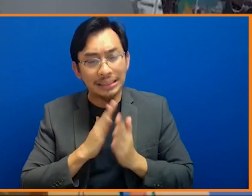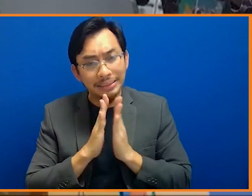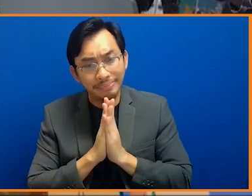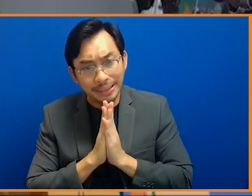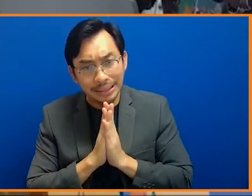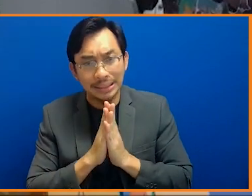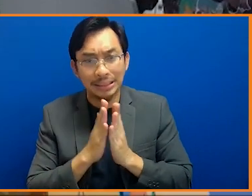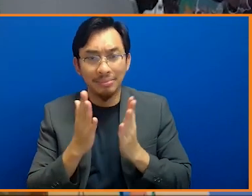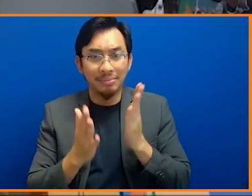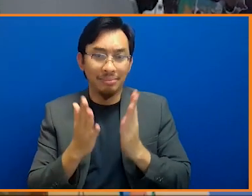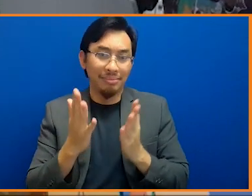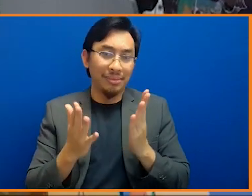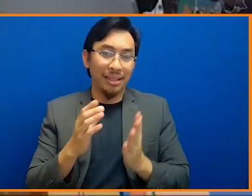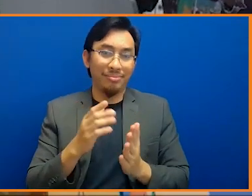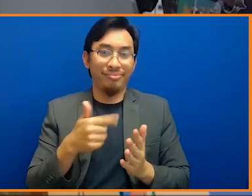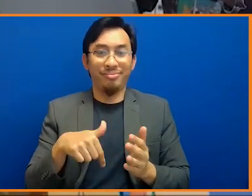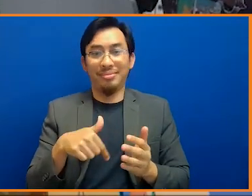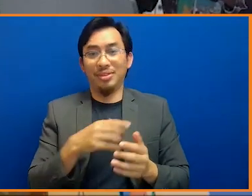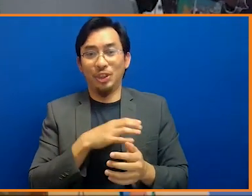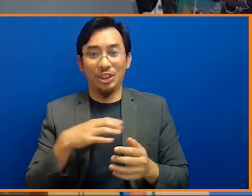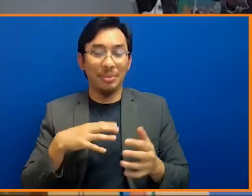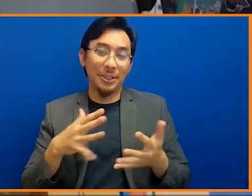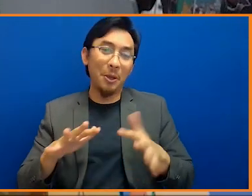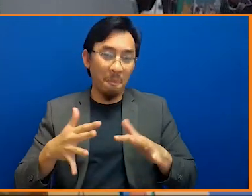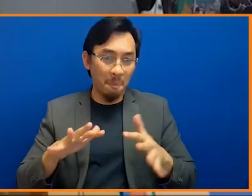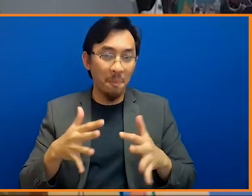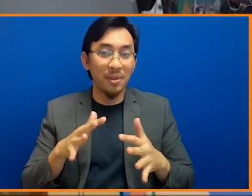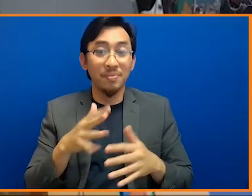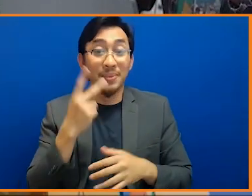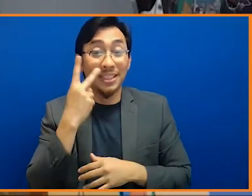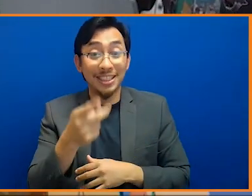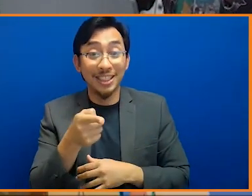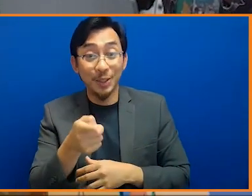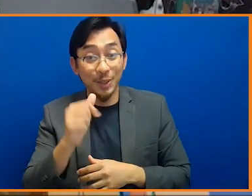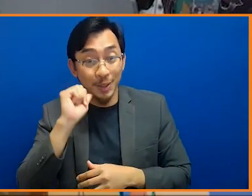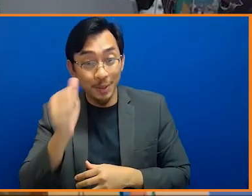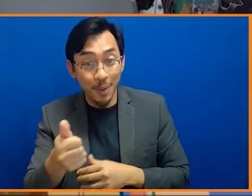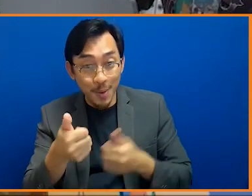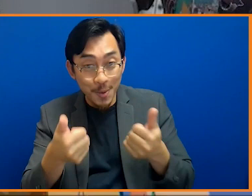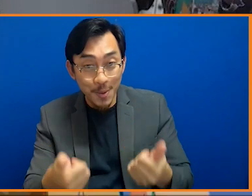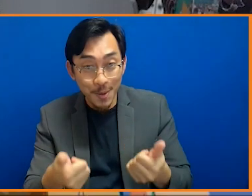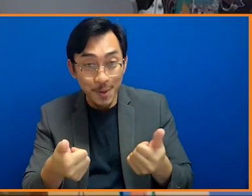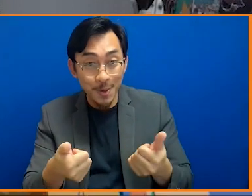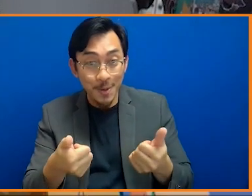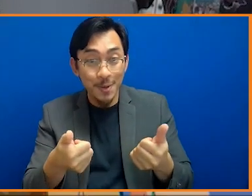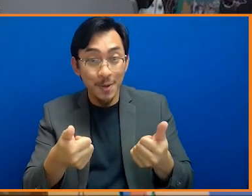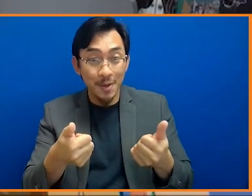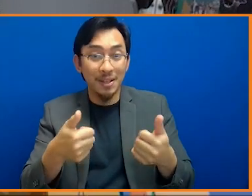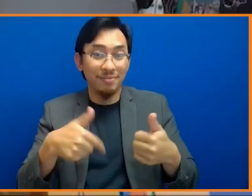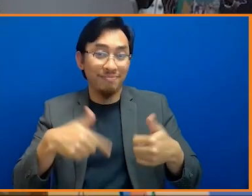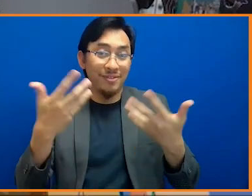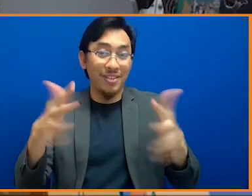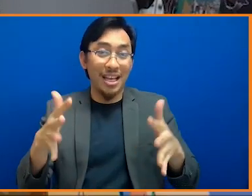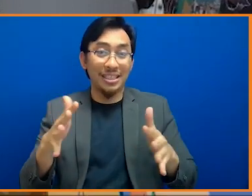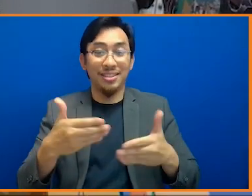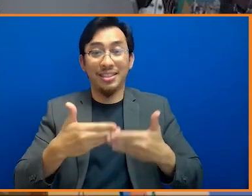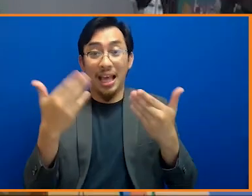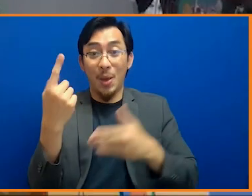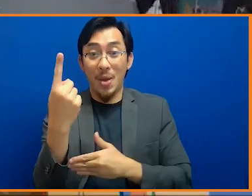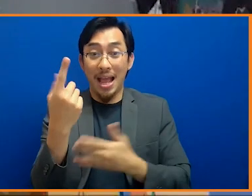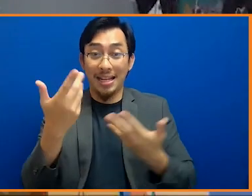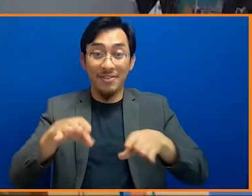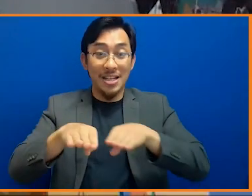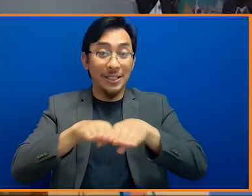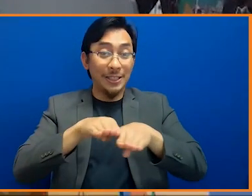please apologize if there are any shortcoming from the committee. And we hope to see you again tomorrow. I will end